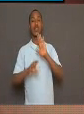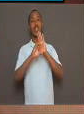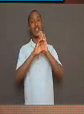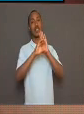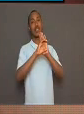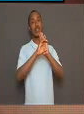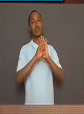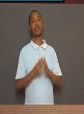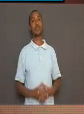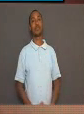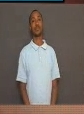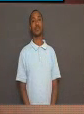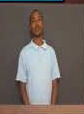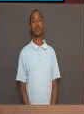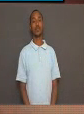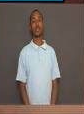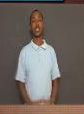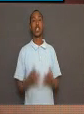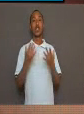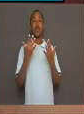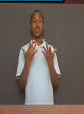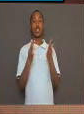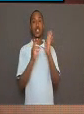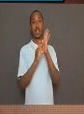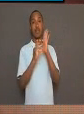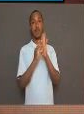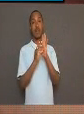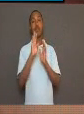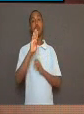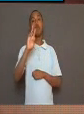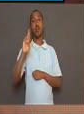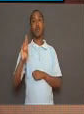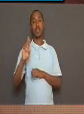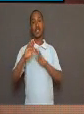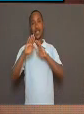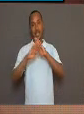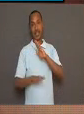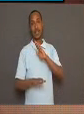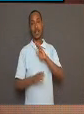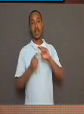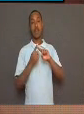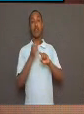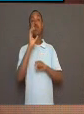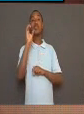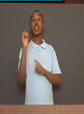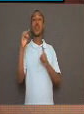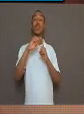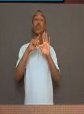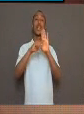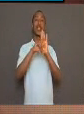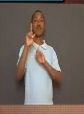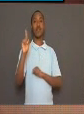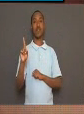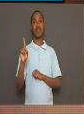agent. The oxidation number of bromine is decreased from 0 to